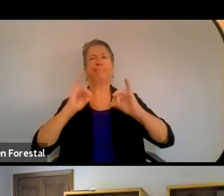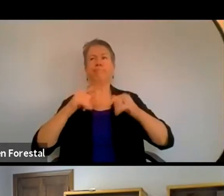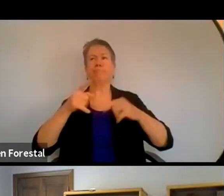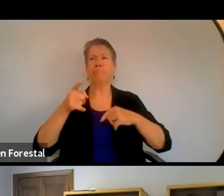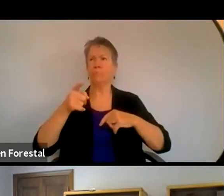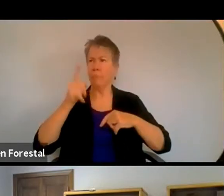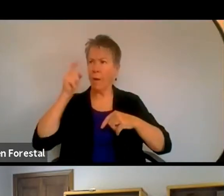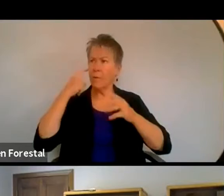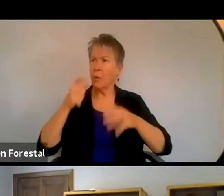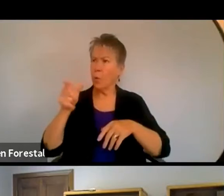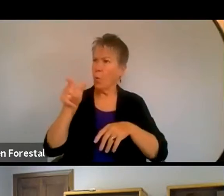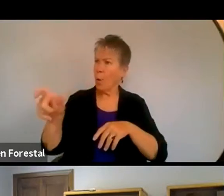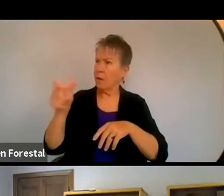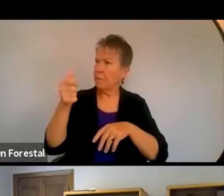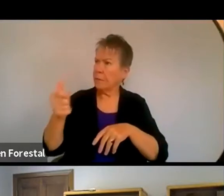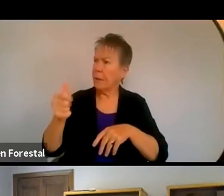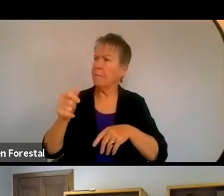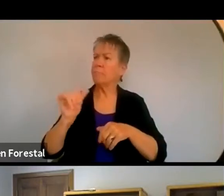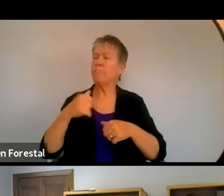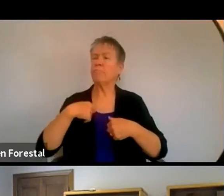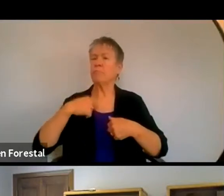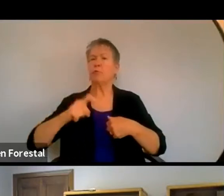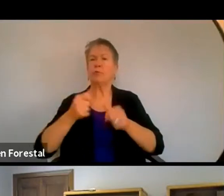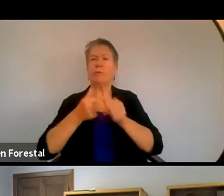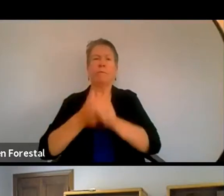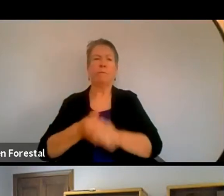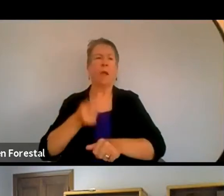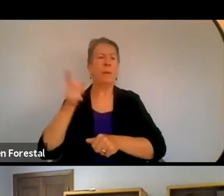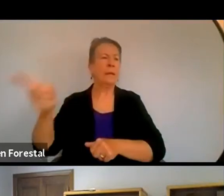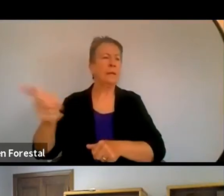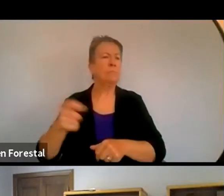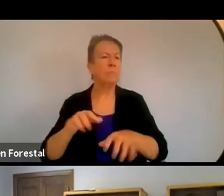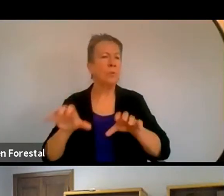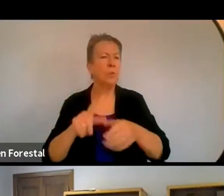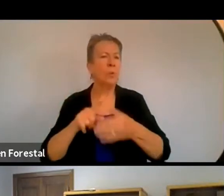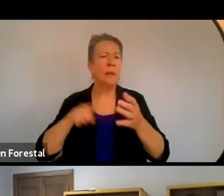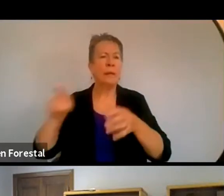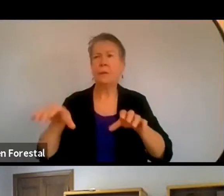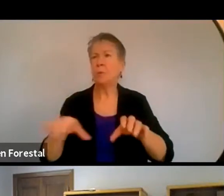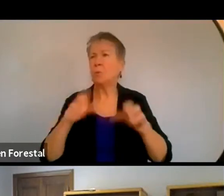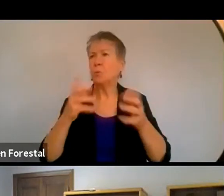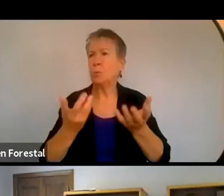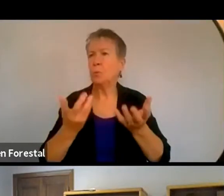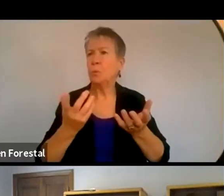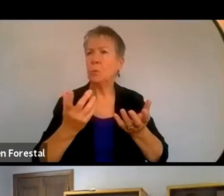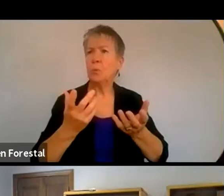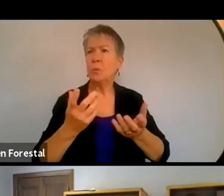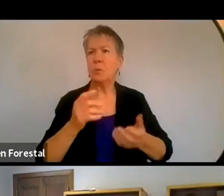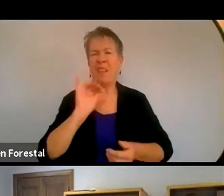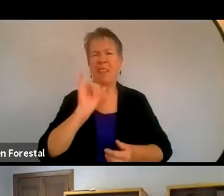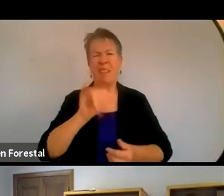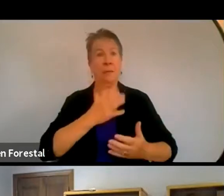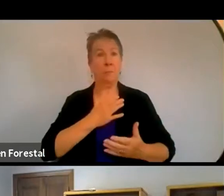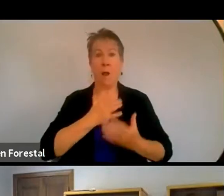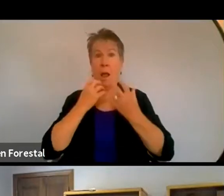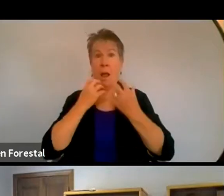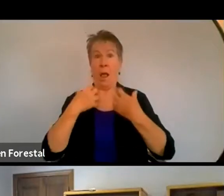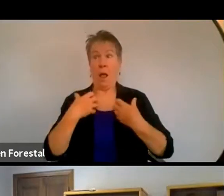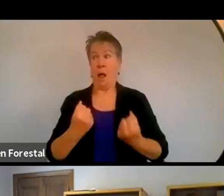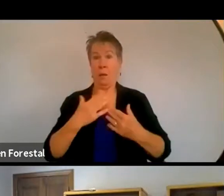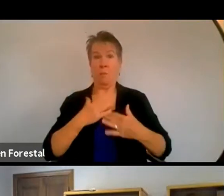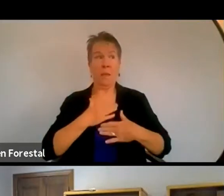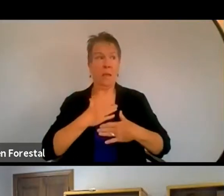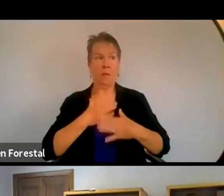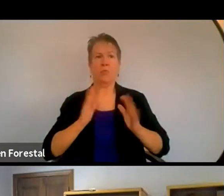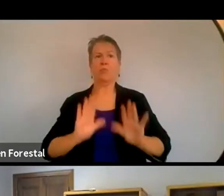challenge that we know kidney related stuff makes you more vulnerable. So that's why, you know, we take this as seriously as we do.